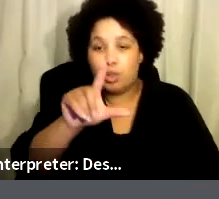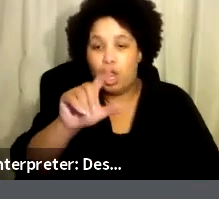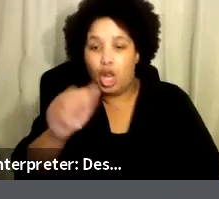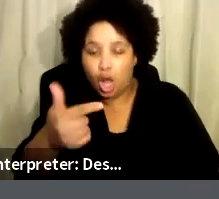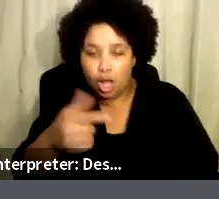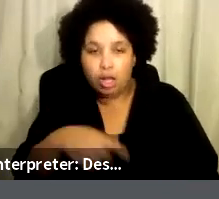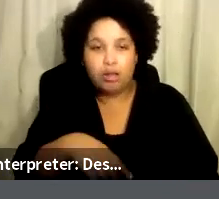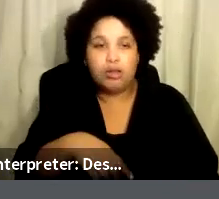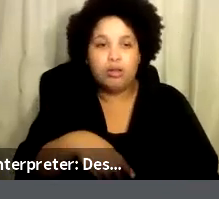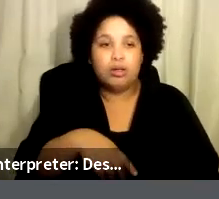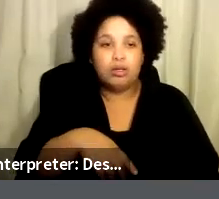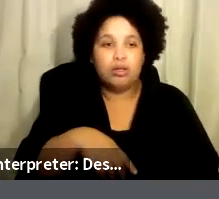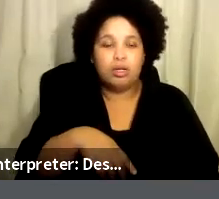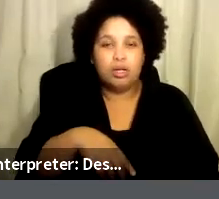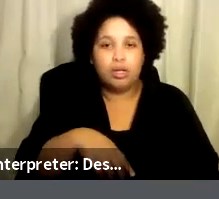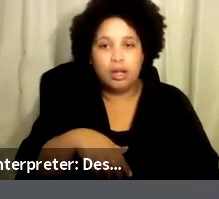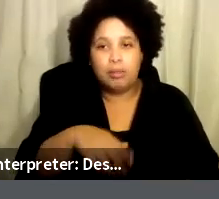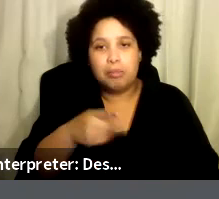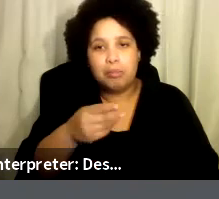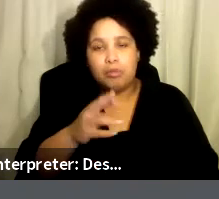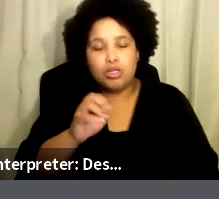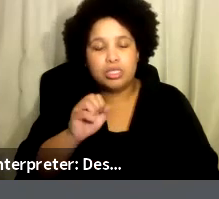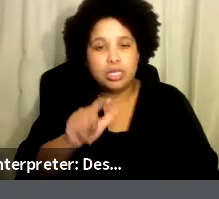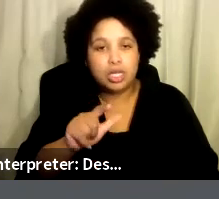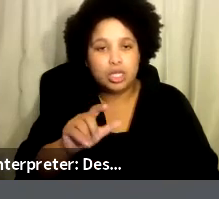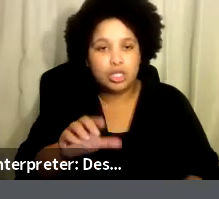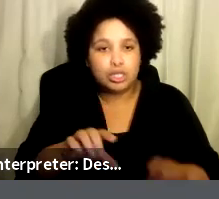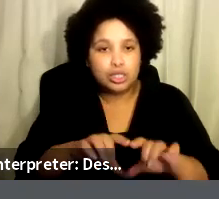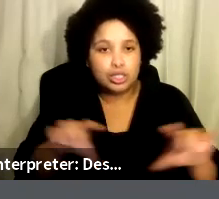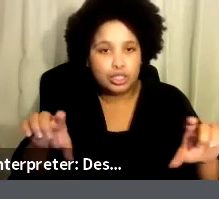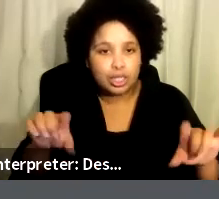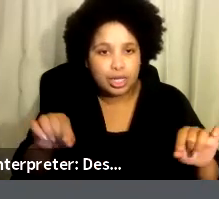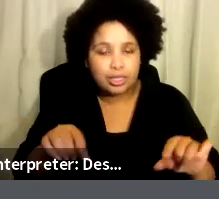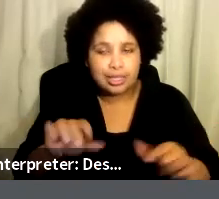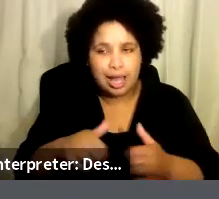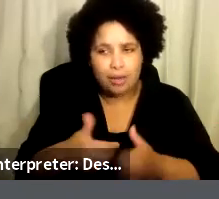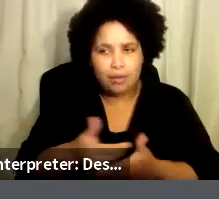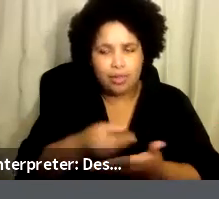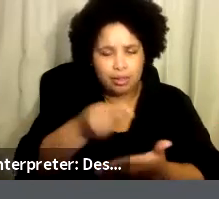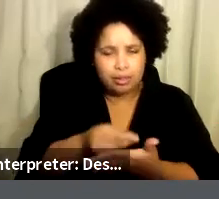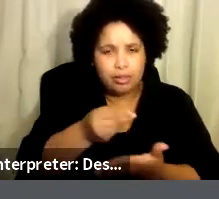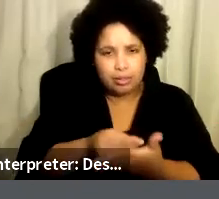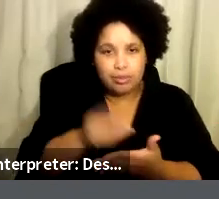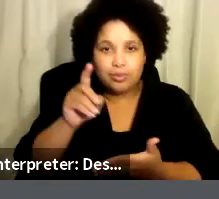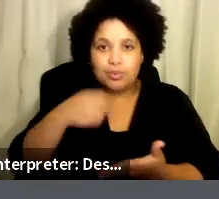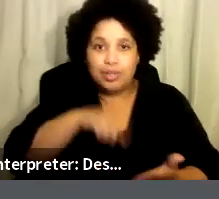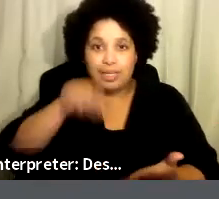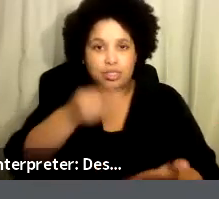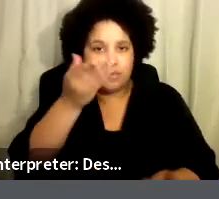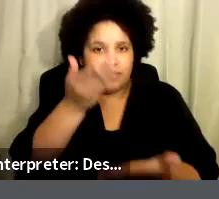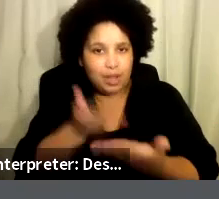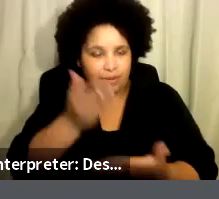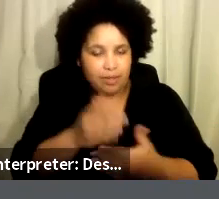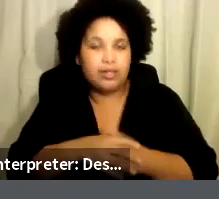or personal checks. However they're getting paid, we need to verify it based on what they